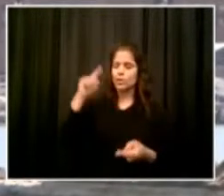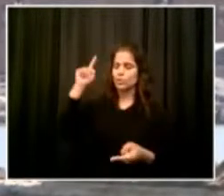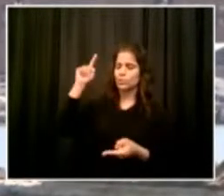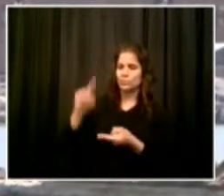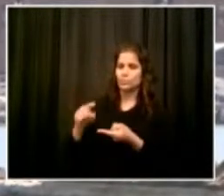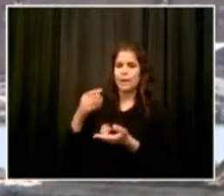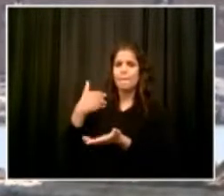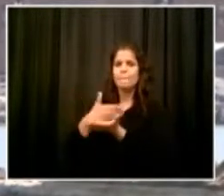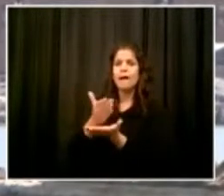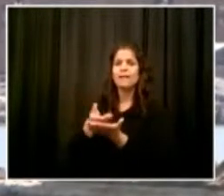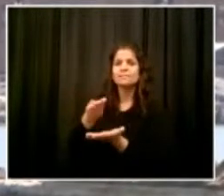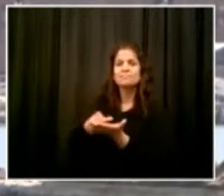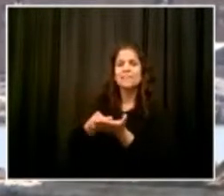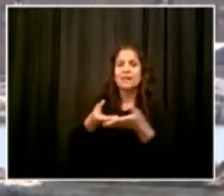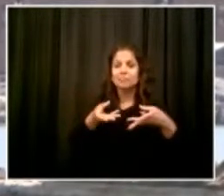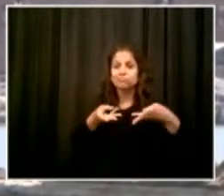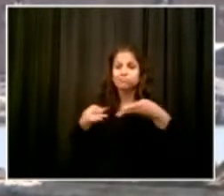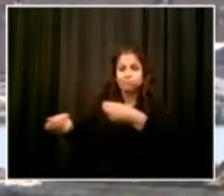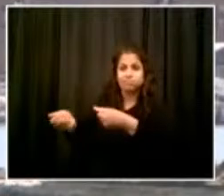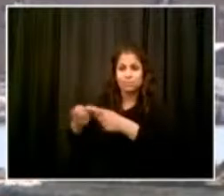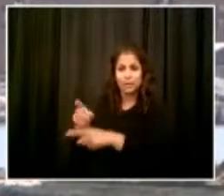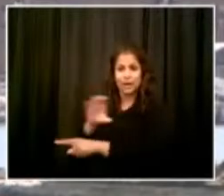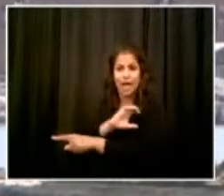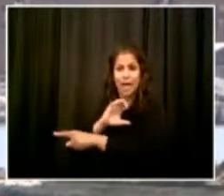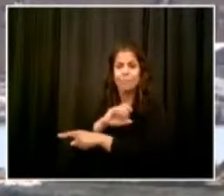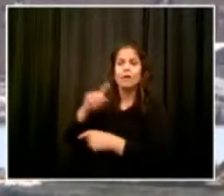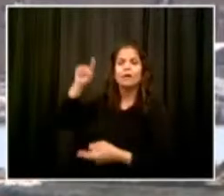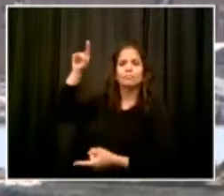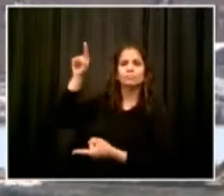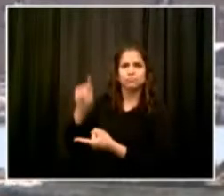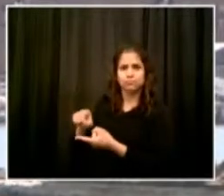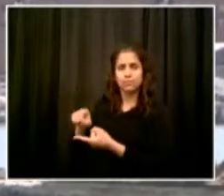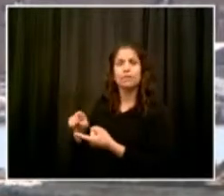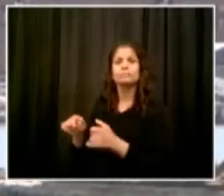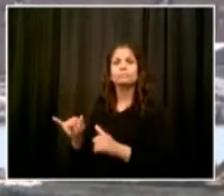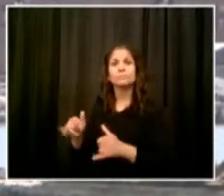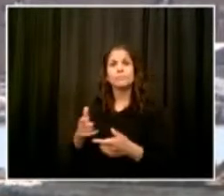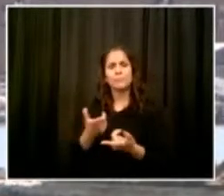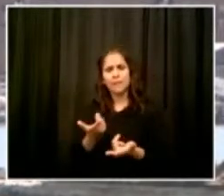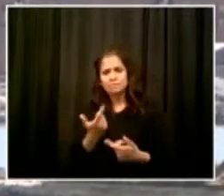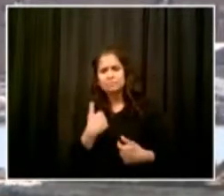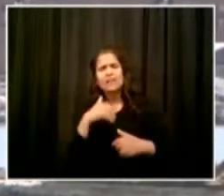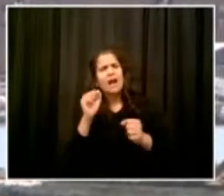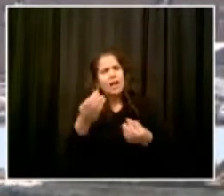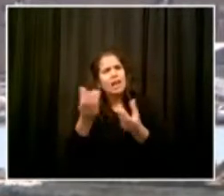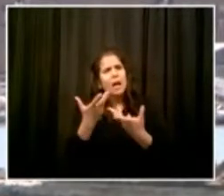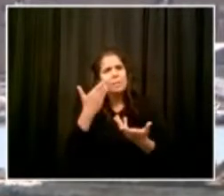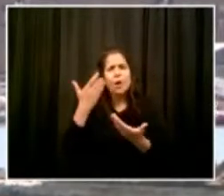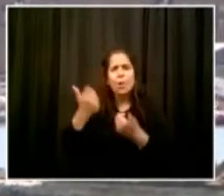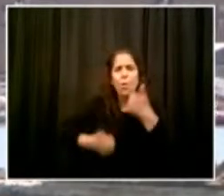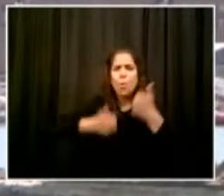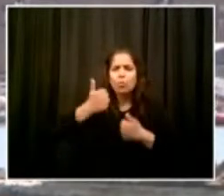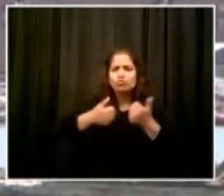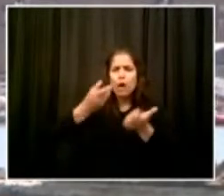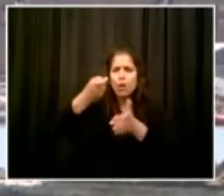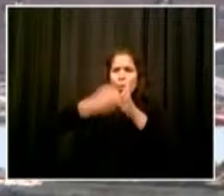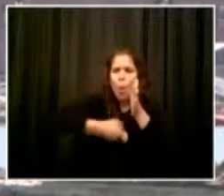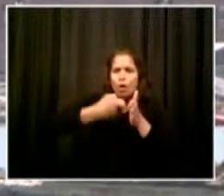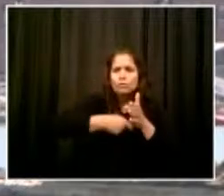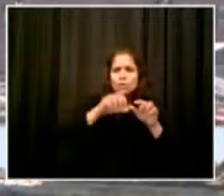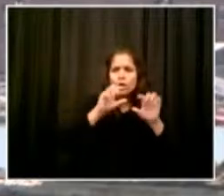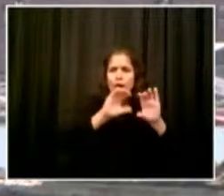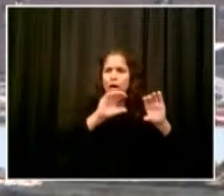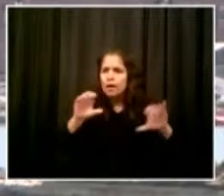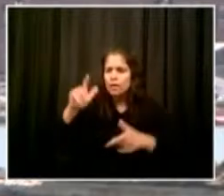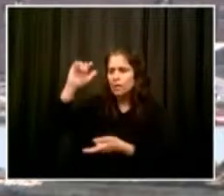what exactly will you put the money towards? No. Specific. Yeah, they will. To be happening. And Marcia, I'm looking you in the eye, and the answer